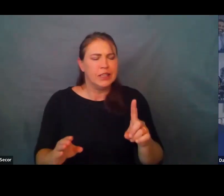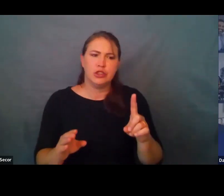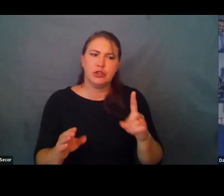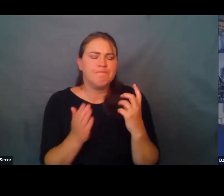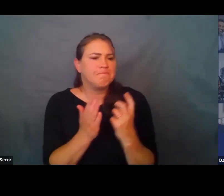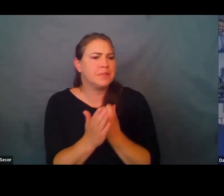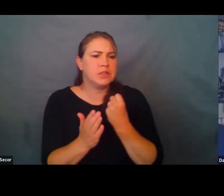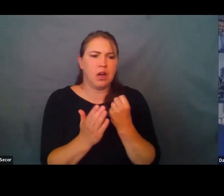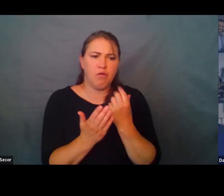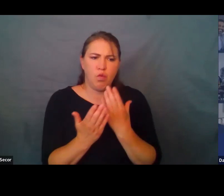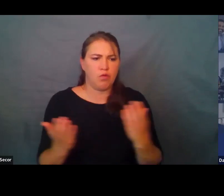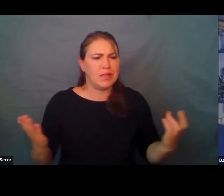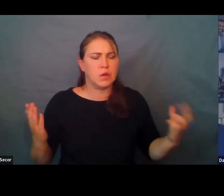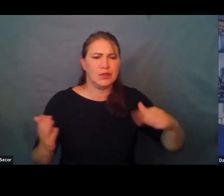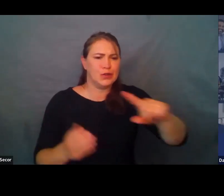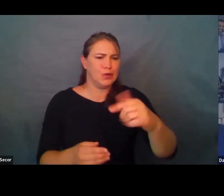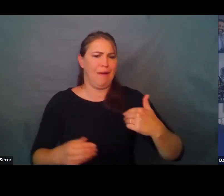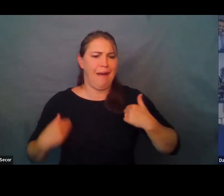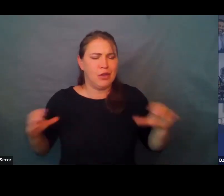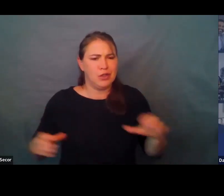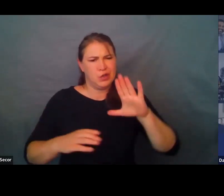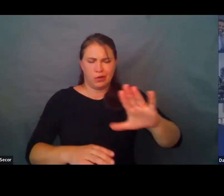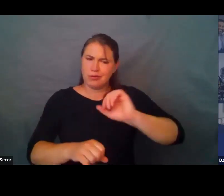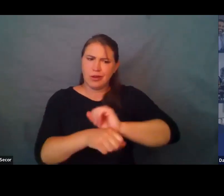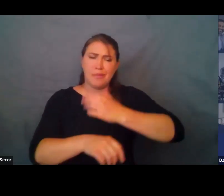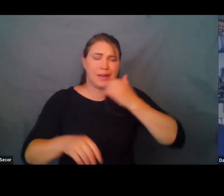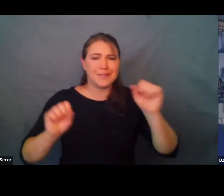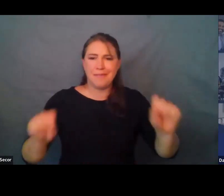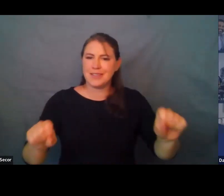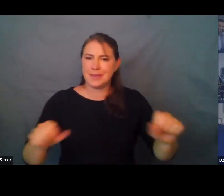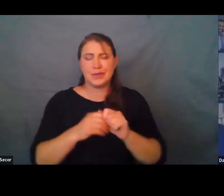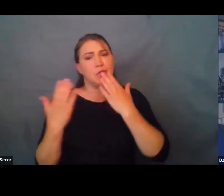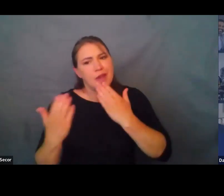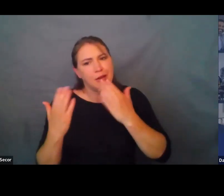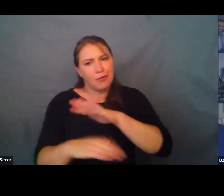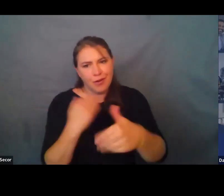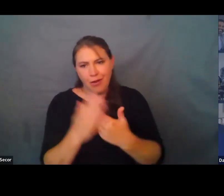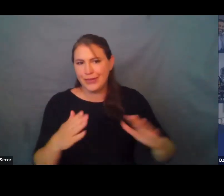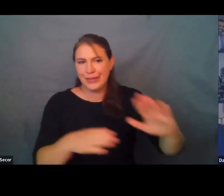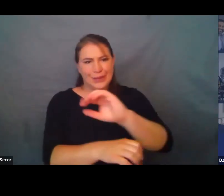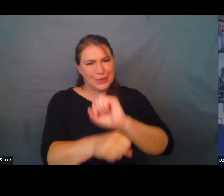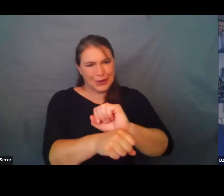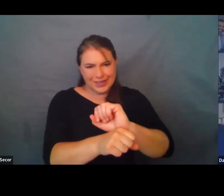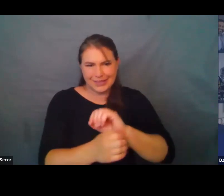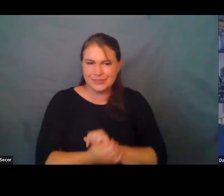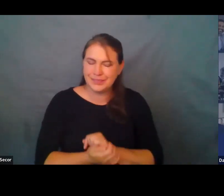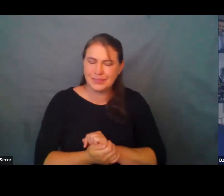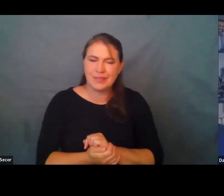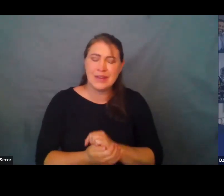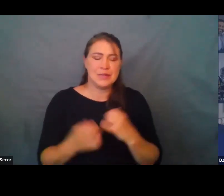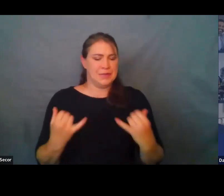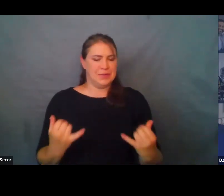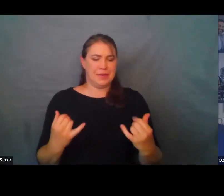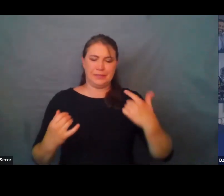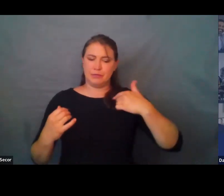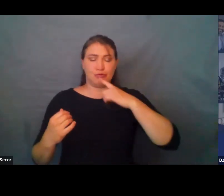do. Today, we're going to open with a conversation, or I can describe it a virtual chat, with our